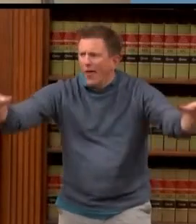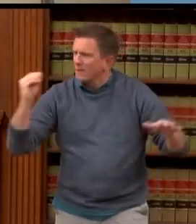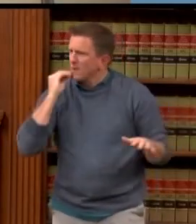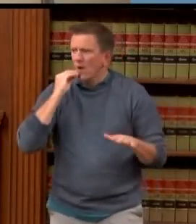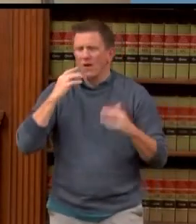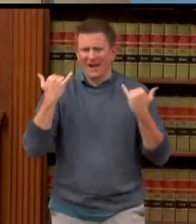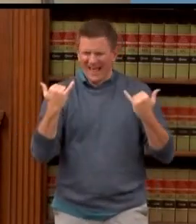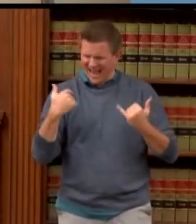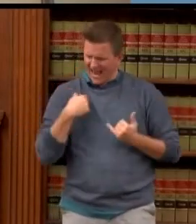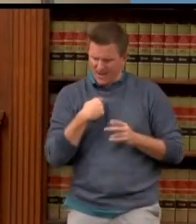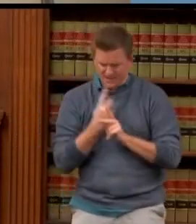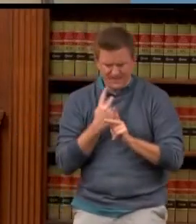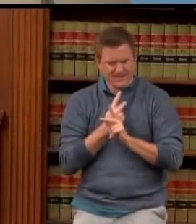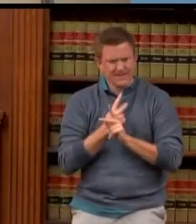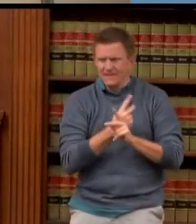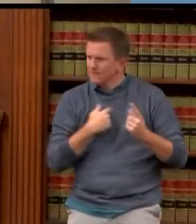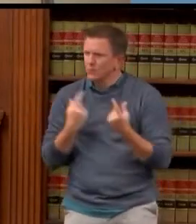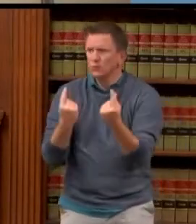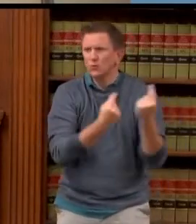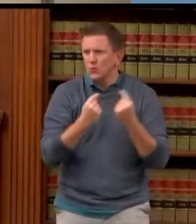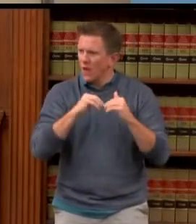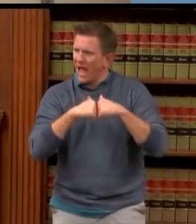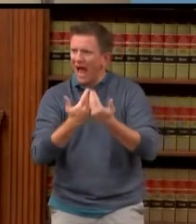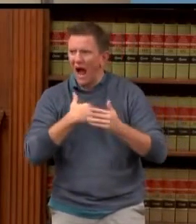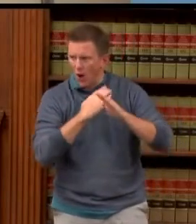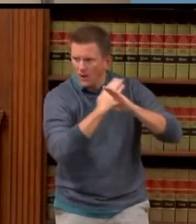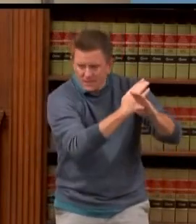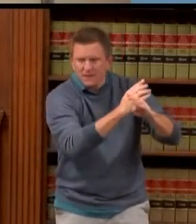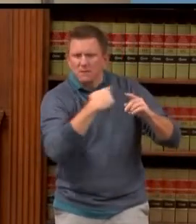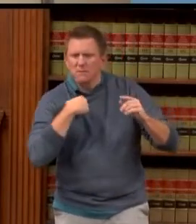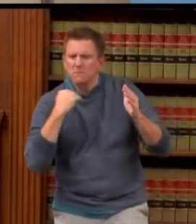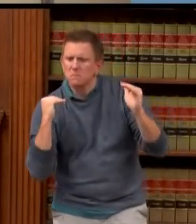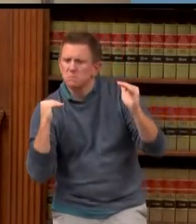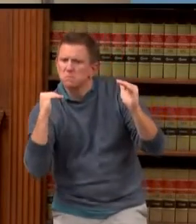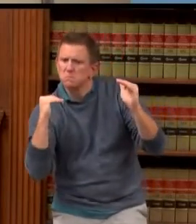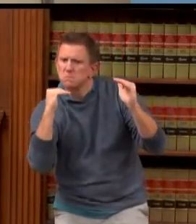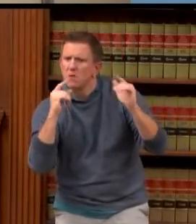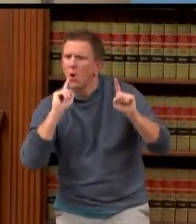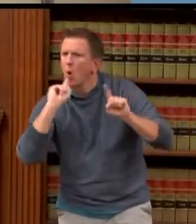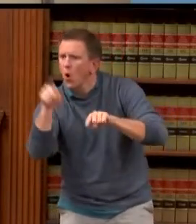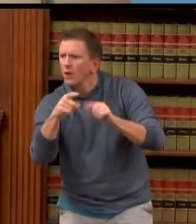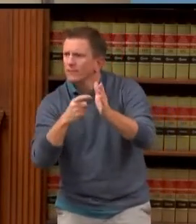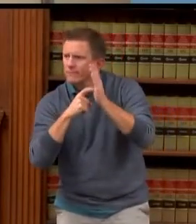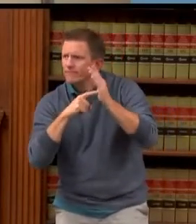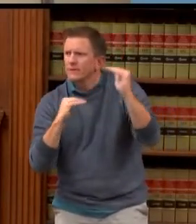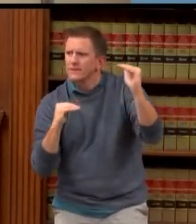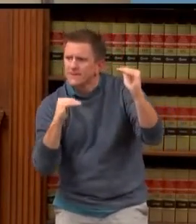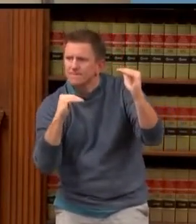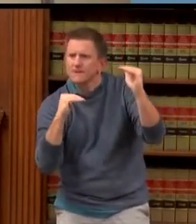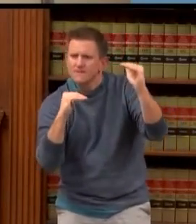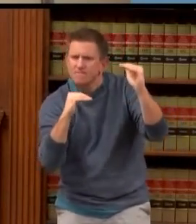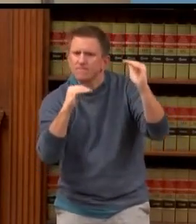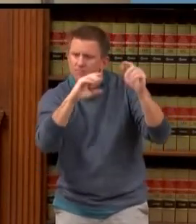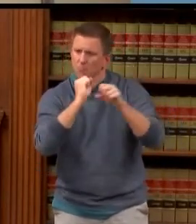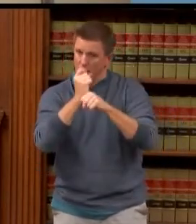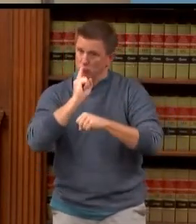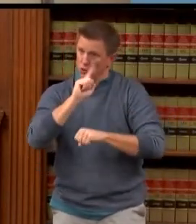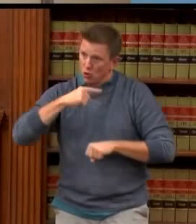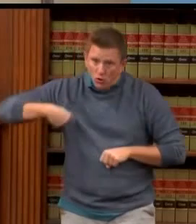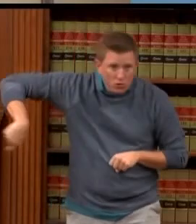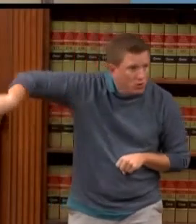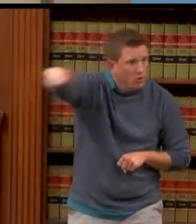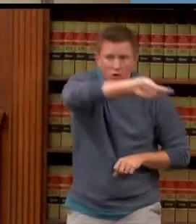order. Hopefully this does it. Hopefully everybody contributes and we'll get it done. But we'll have to